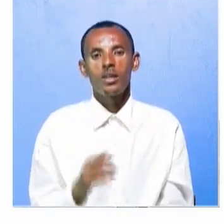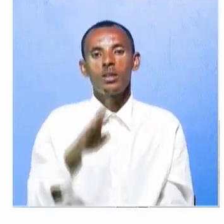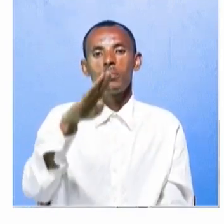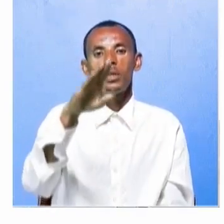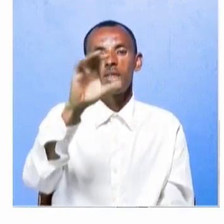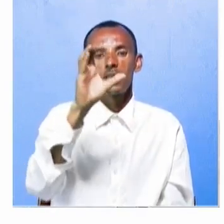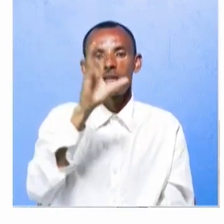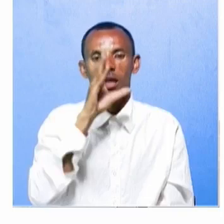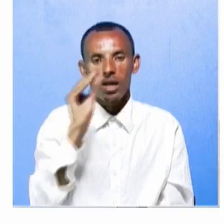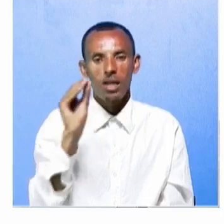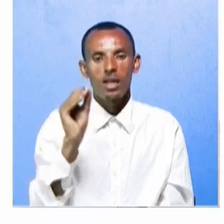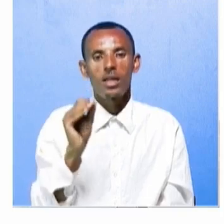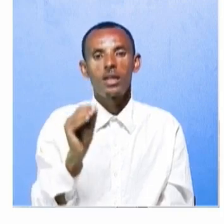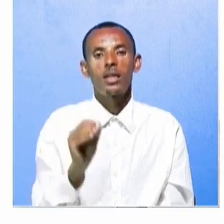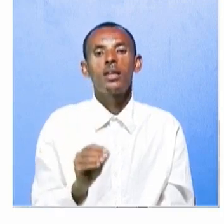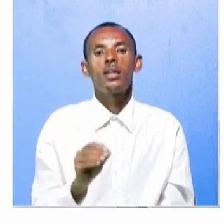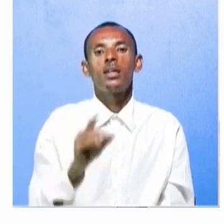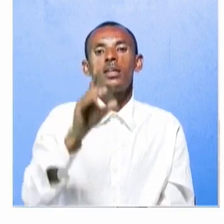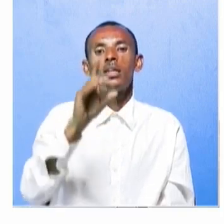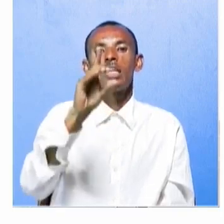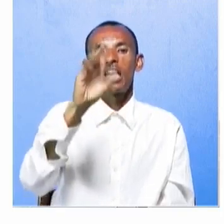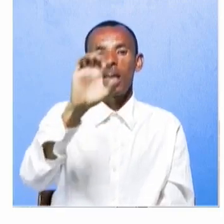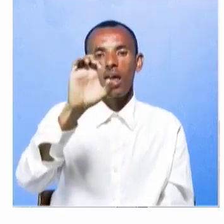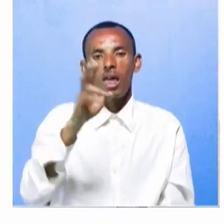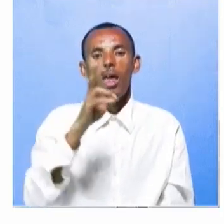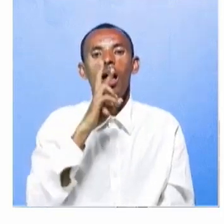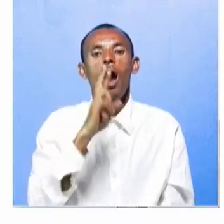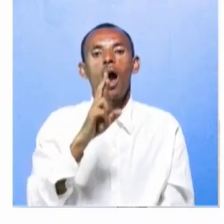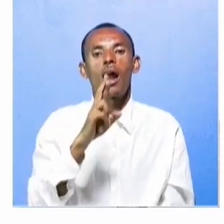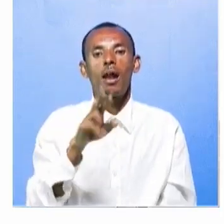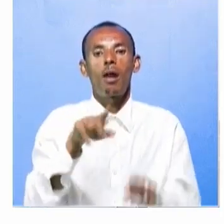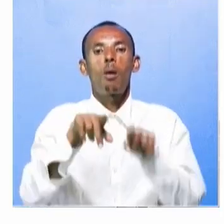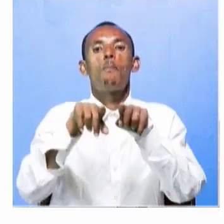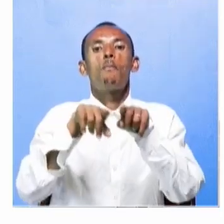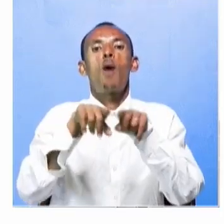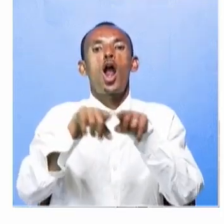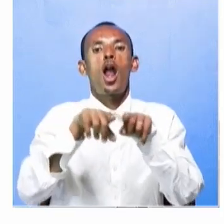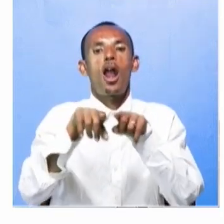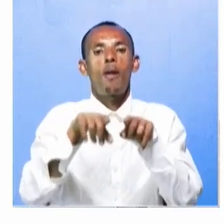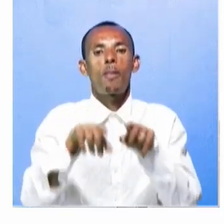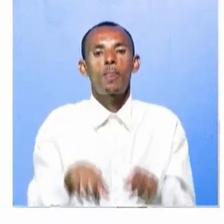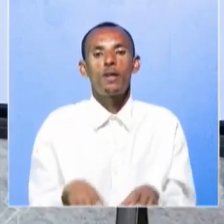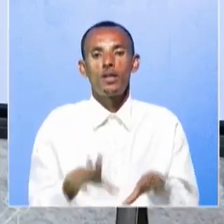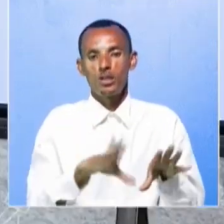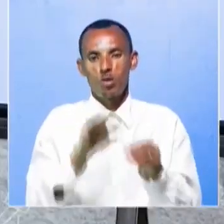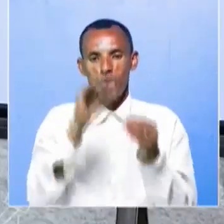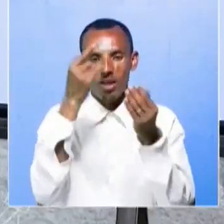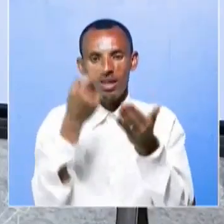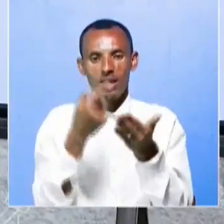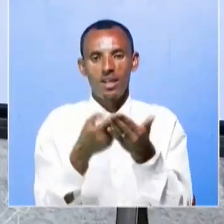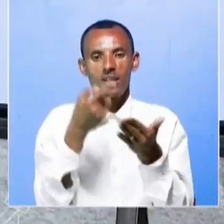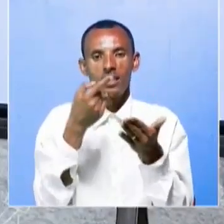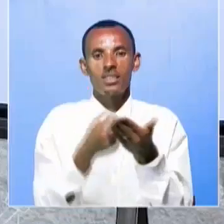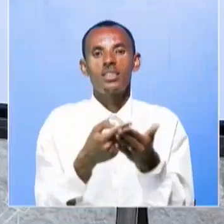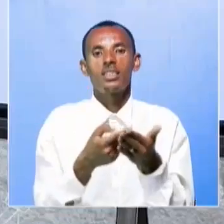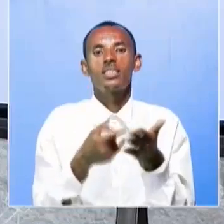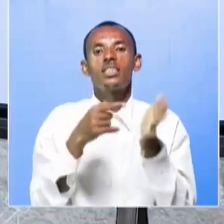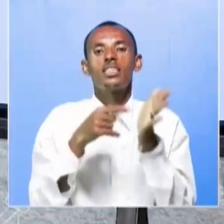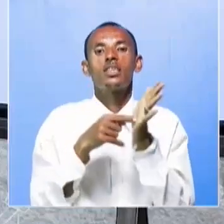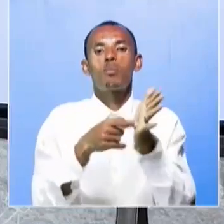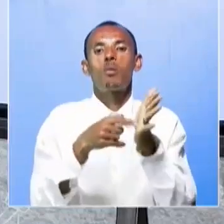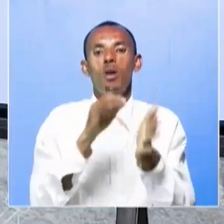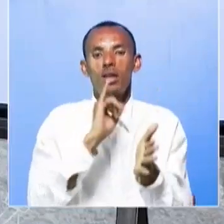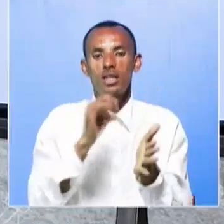BC and DE are parallel. Okay, students, here this symbol is